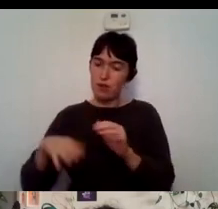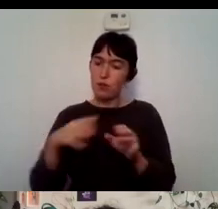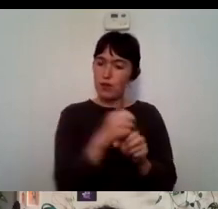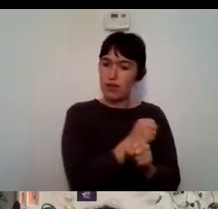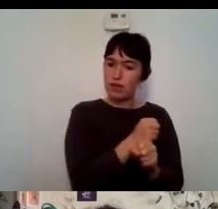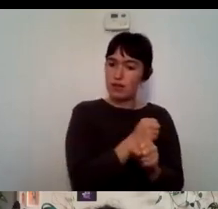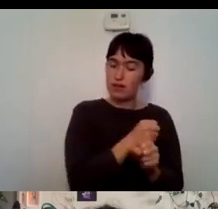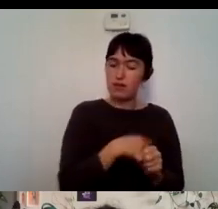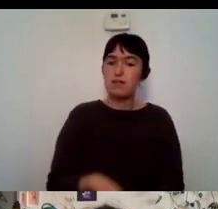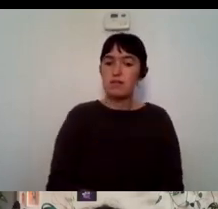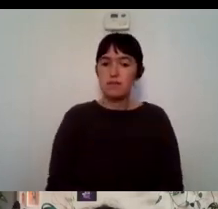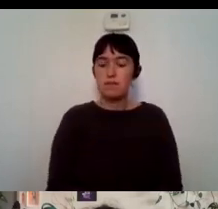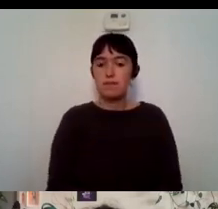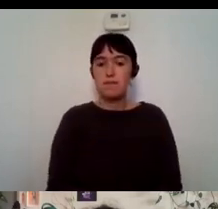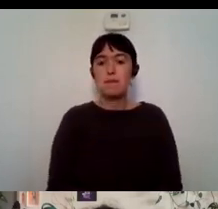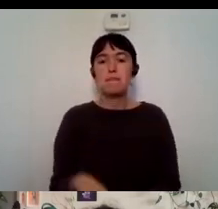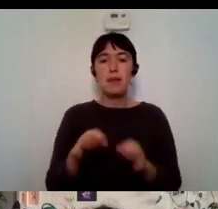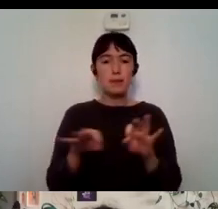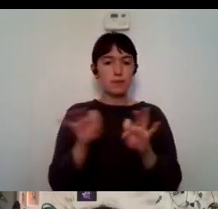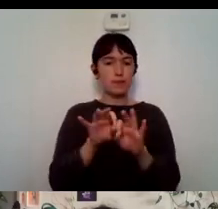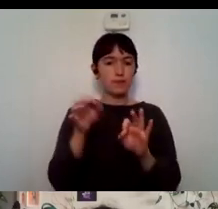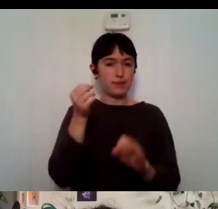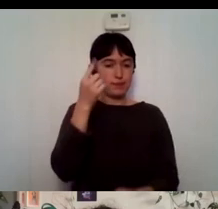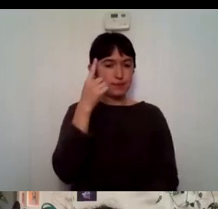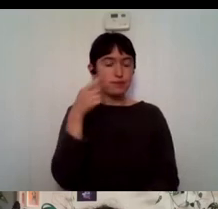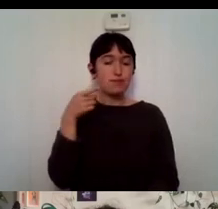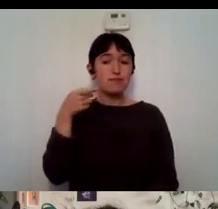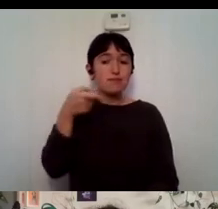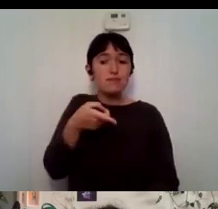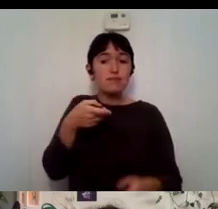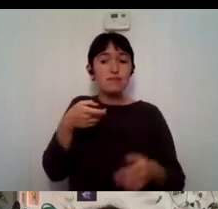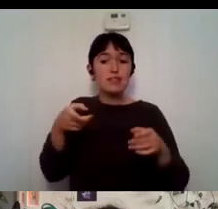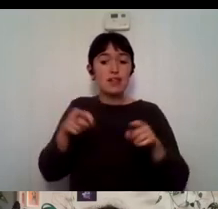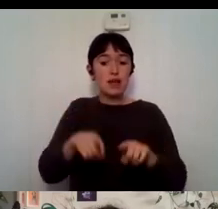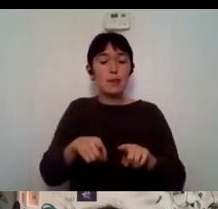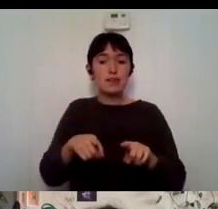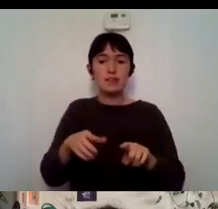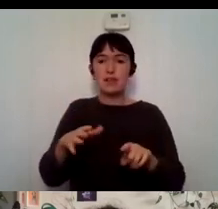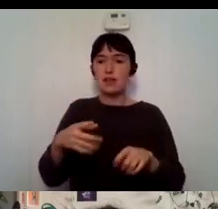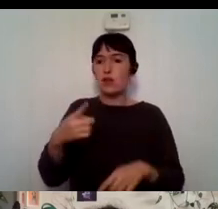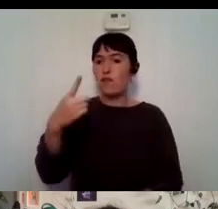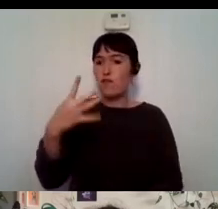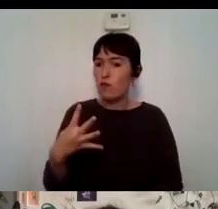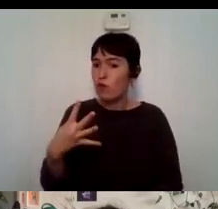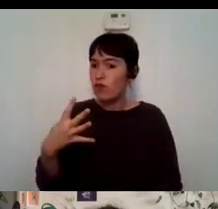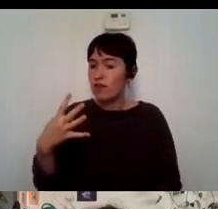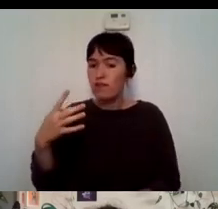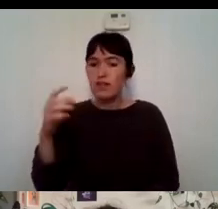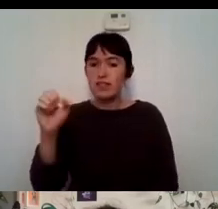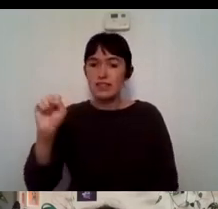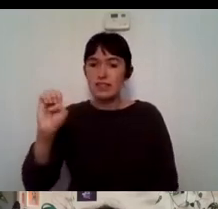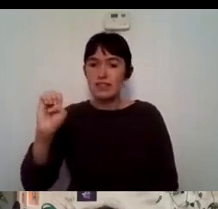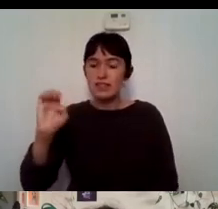important message here is that this is happening about a quarter of a second after you see the